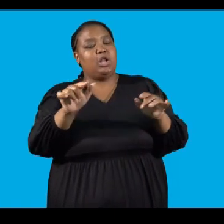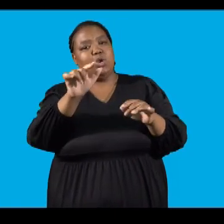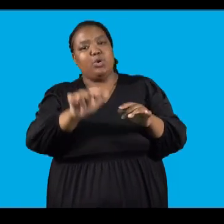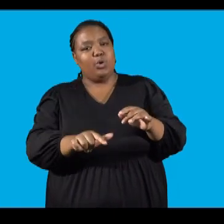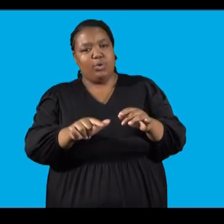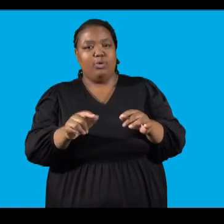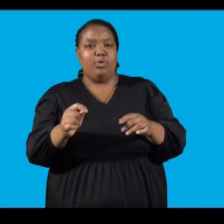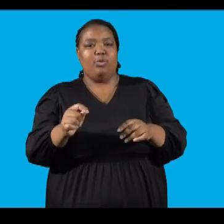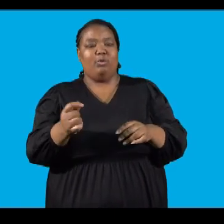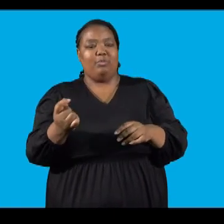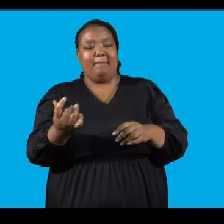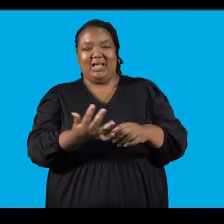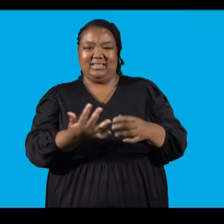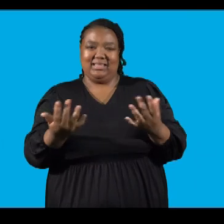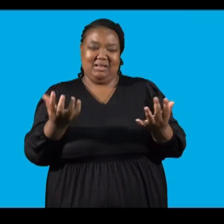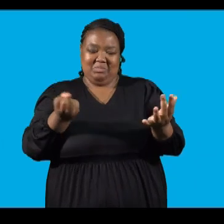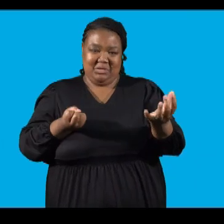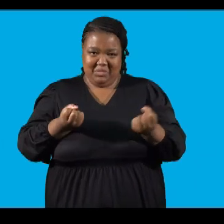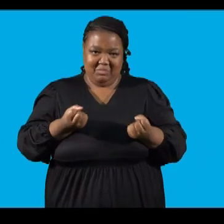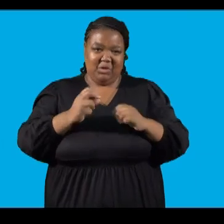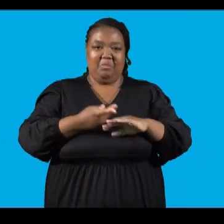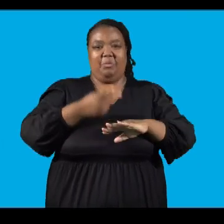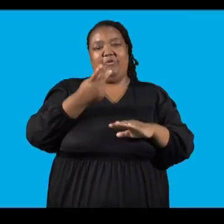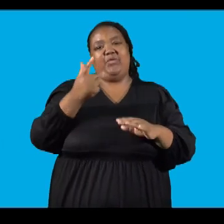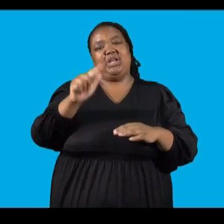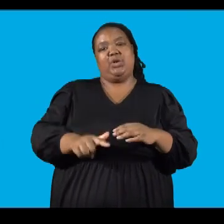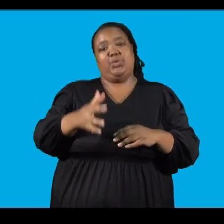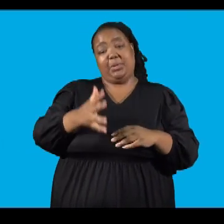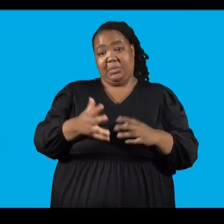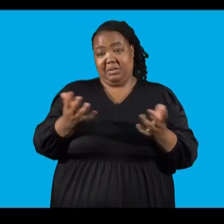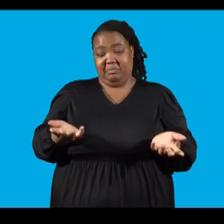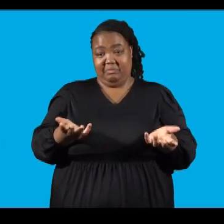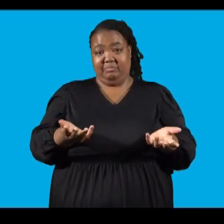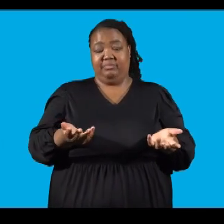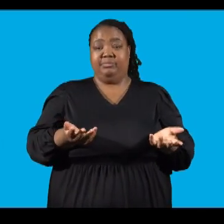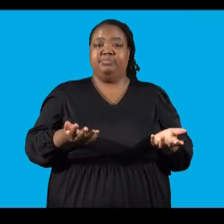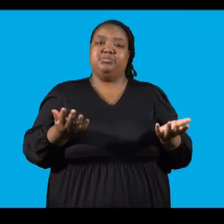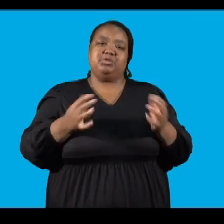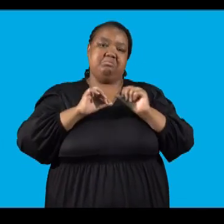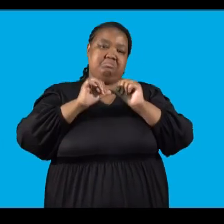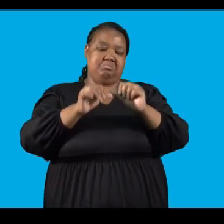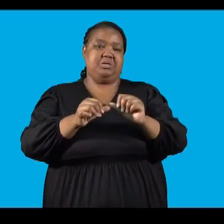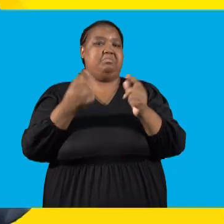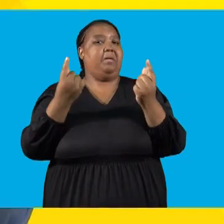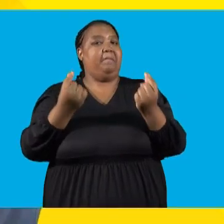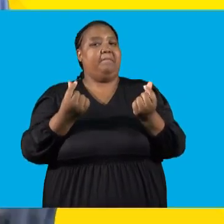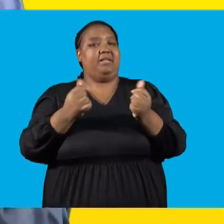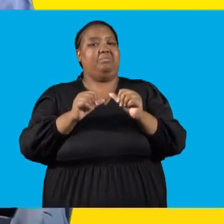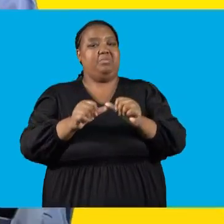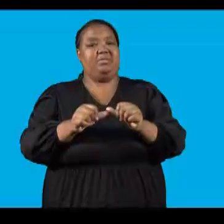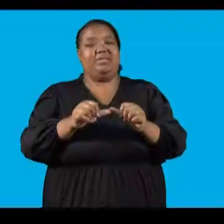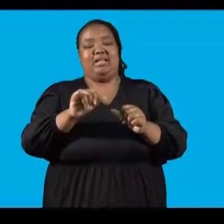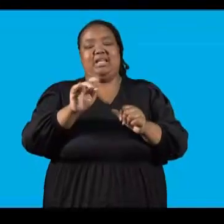will end up selling at a lower price and getting low revenue. So the only option that they are left with is